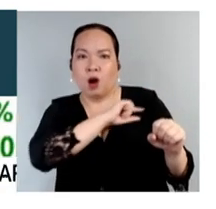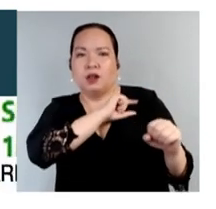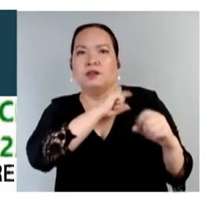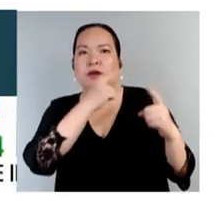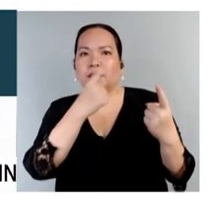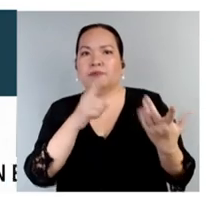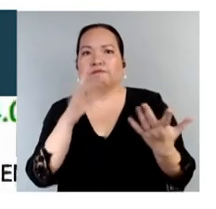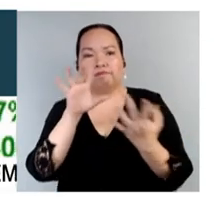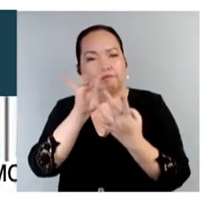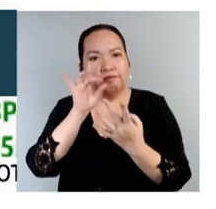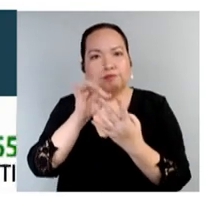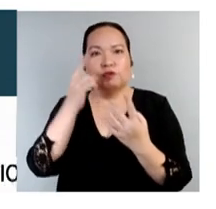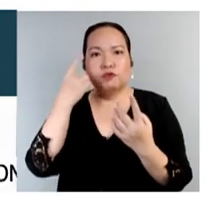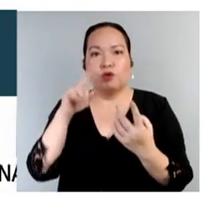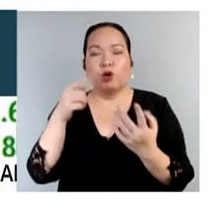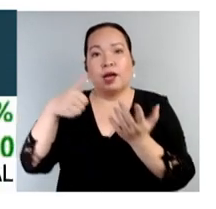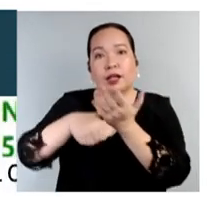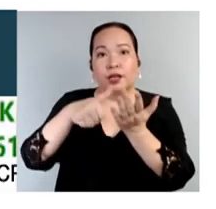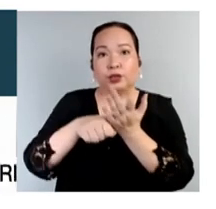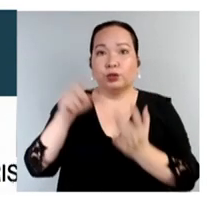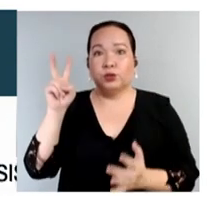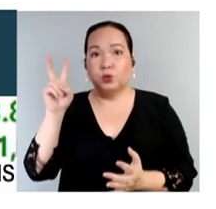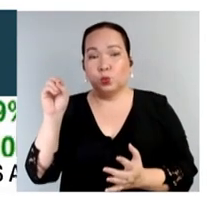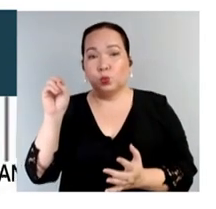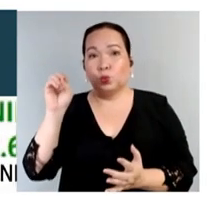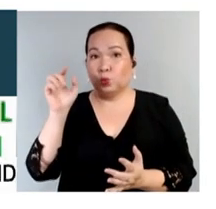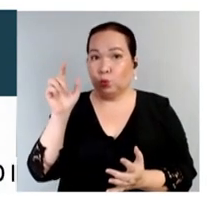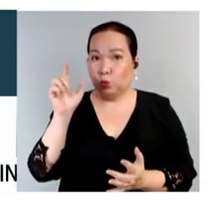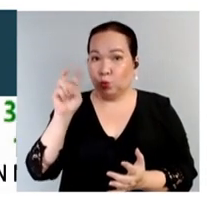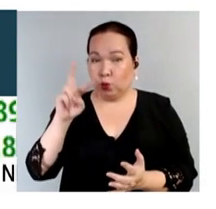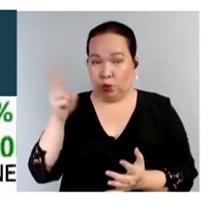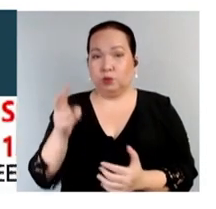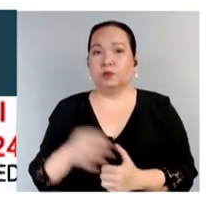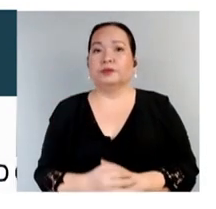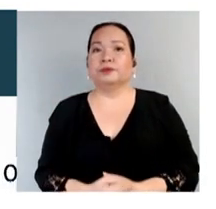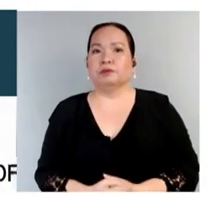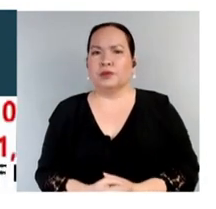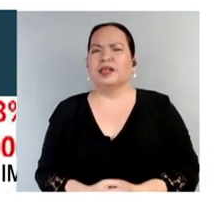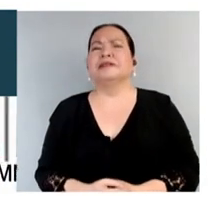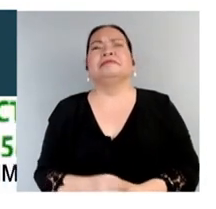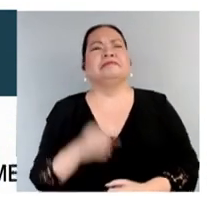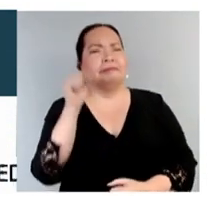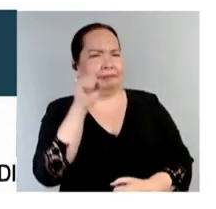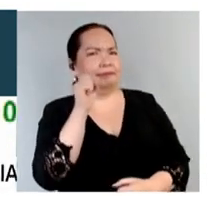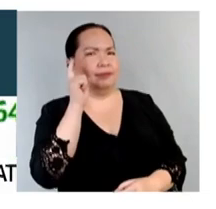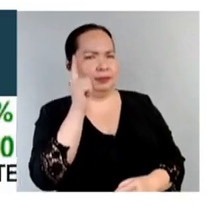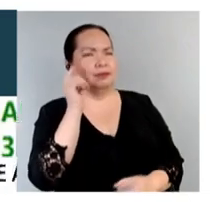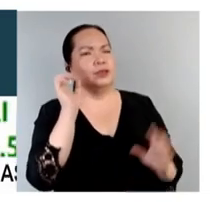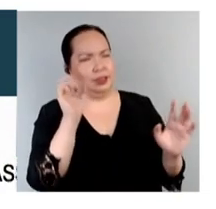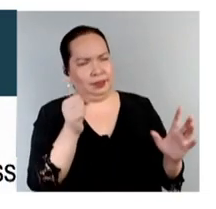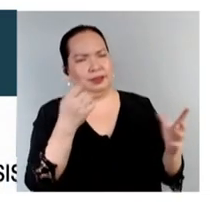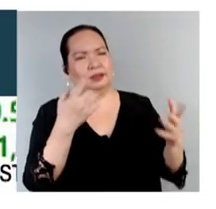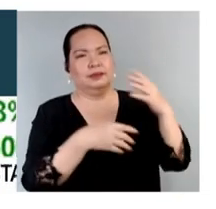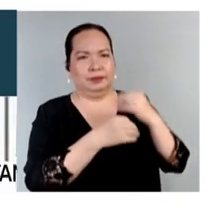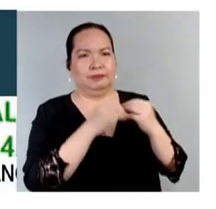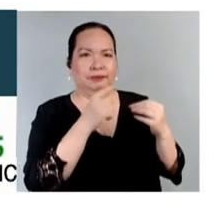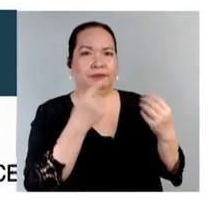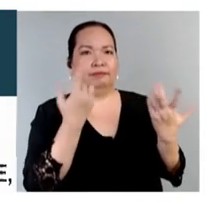2022 elections for the people? Go ahead, Professor. Of course, you could consider that. But of course, as you know,